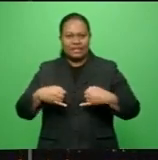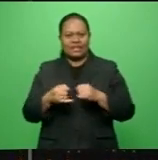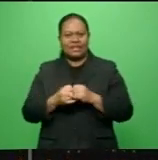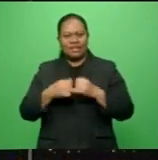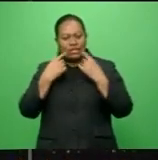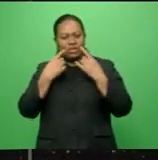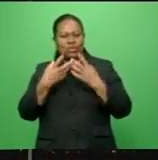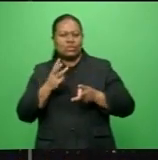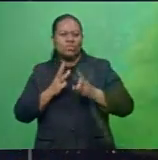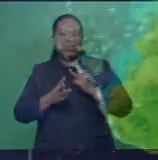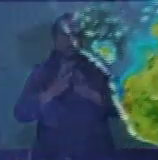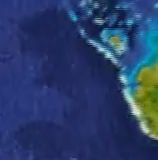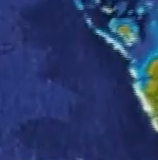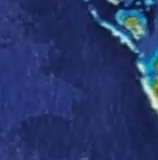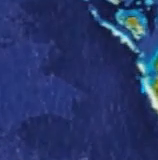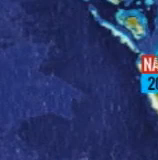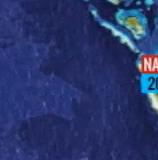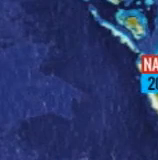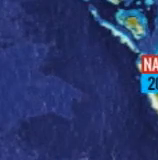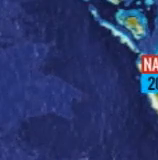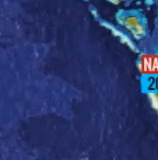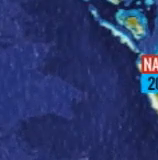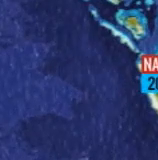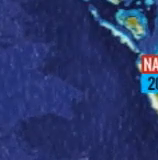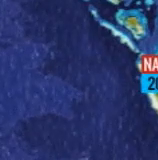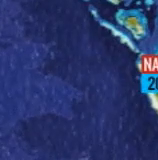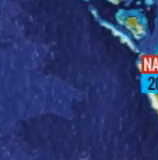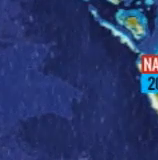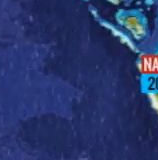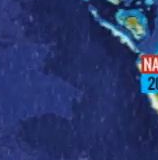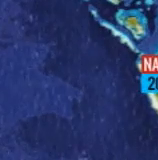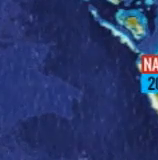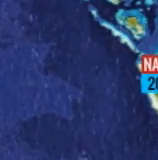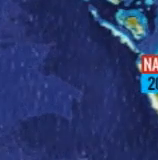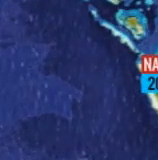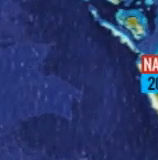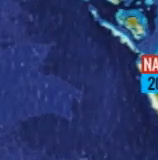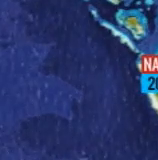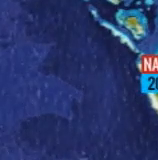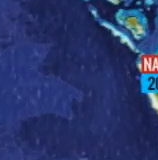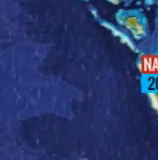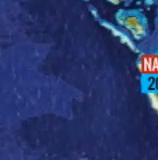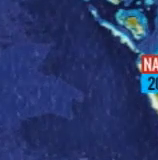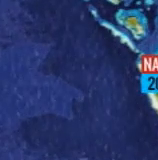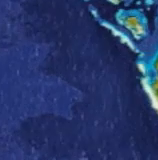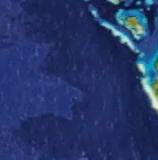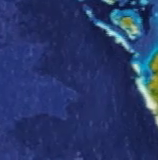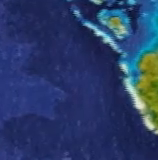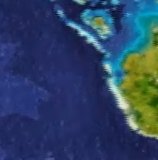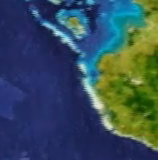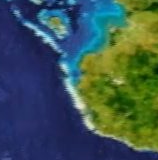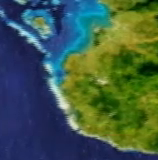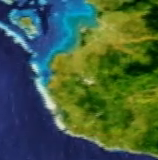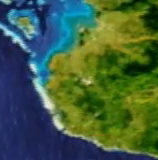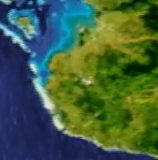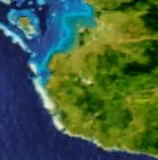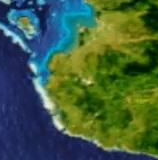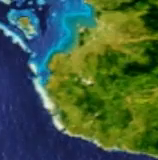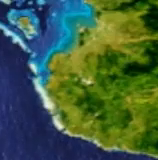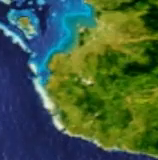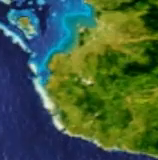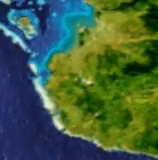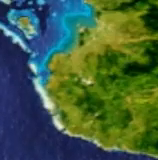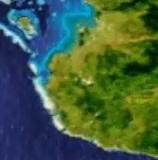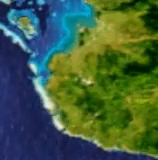elsewhere. Quick look at the weather map looking at the west. Fine weather prevailed for most of the day. Eastwards from Pacific Harbour to Suva,